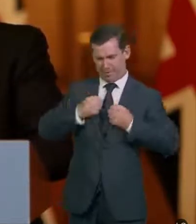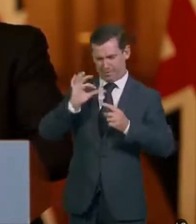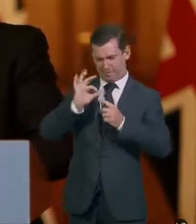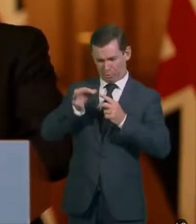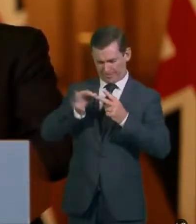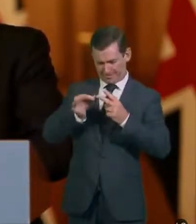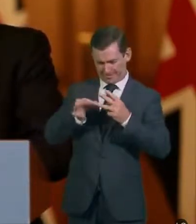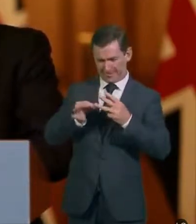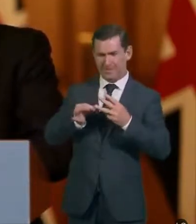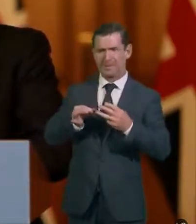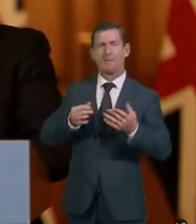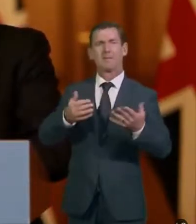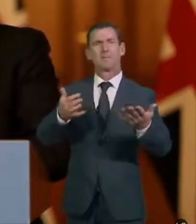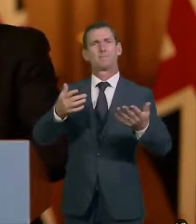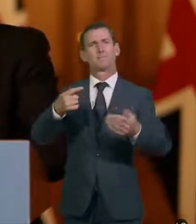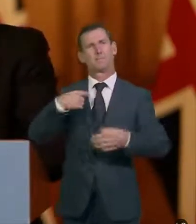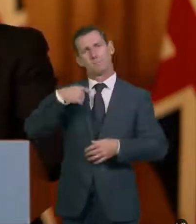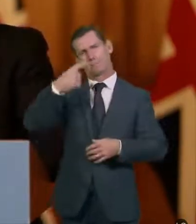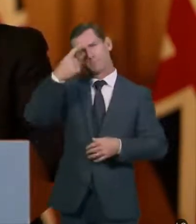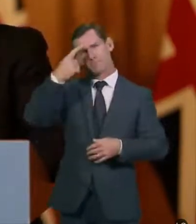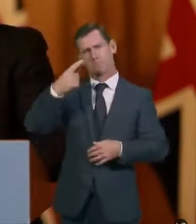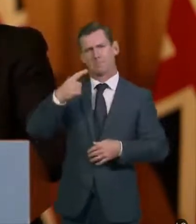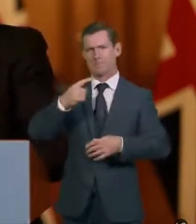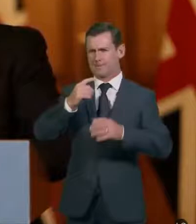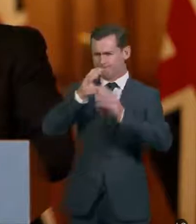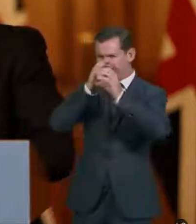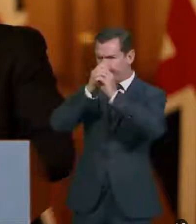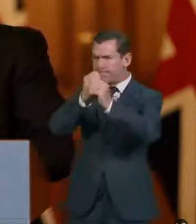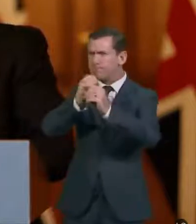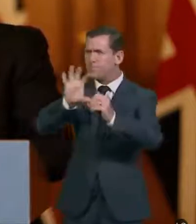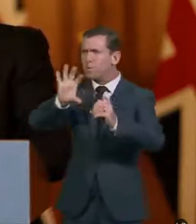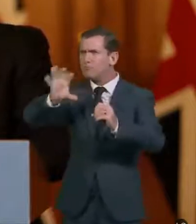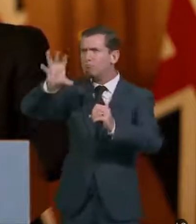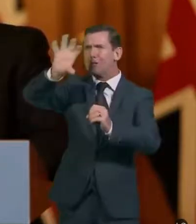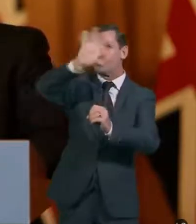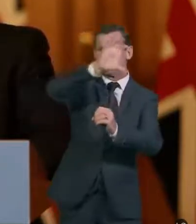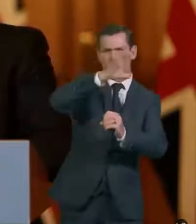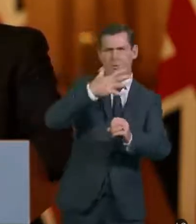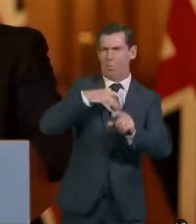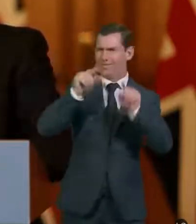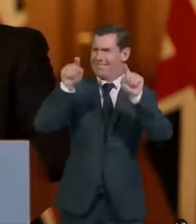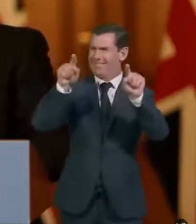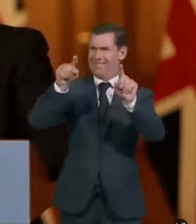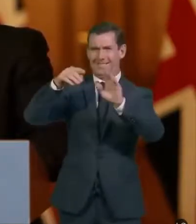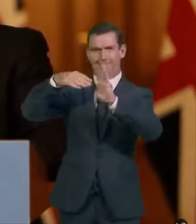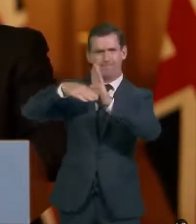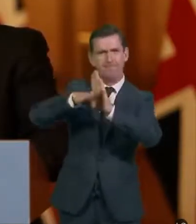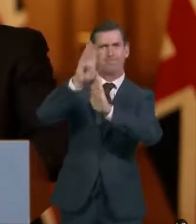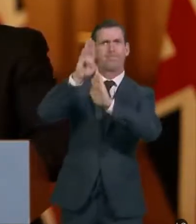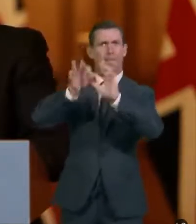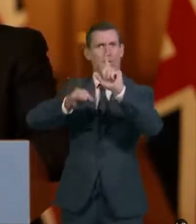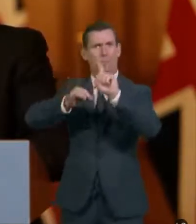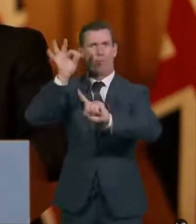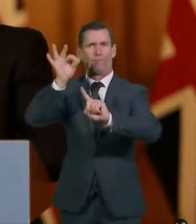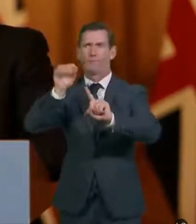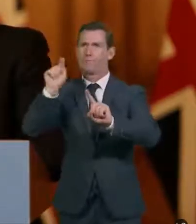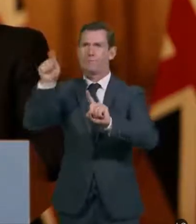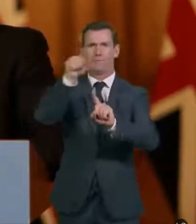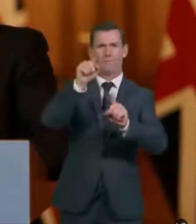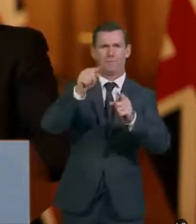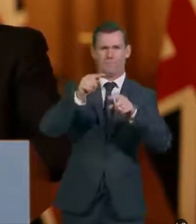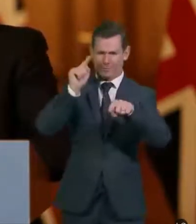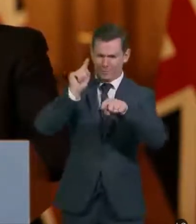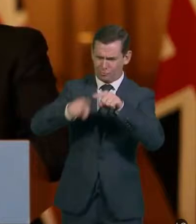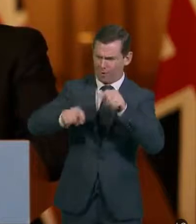approach, the regional approach to work. We're giving it our best shot. We're working with